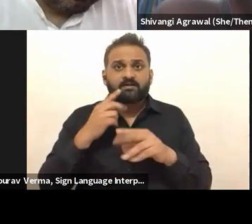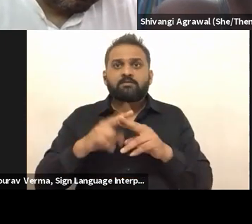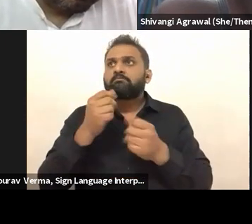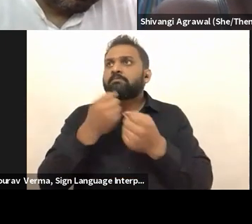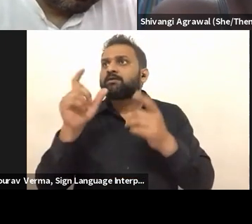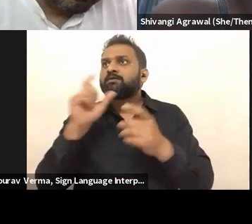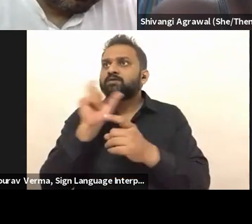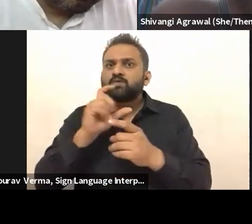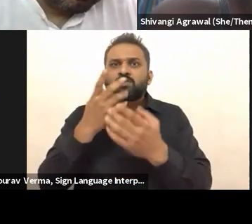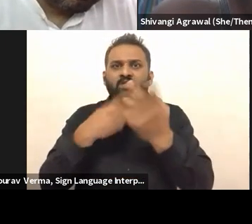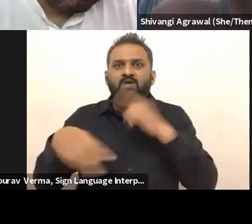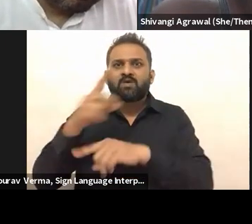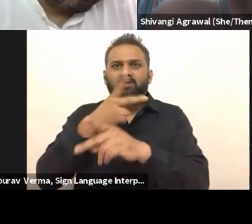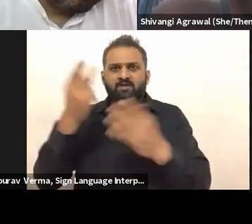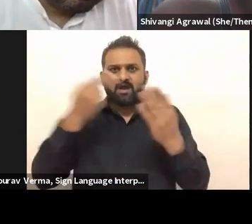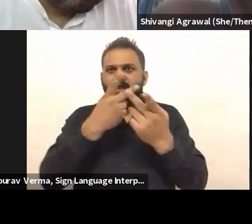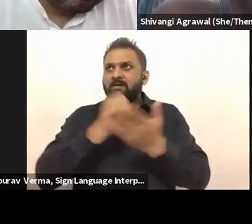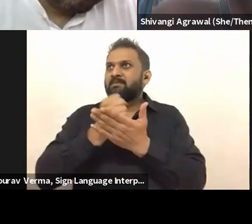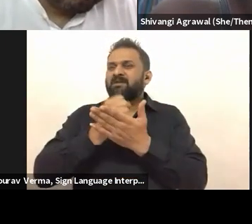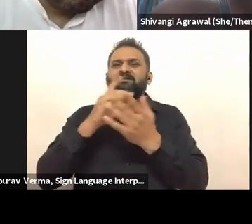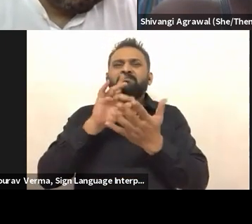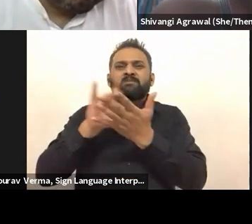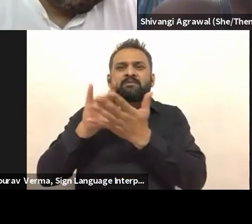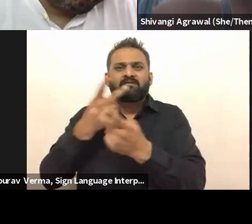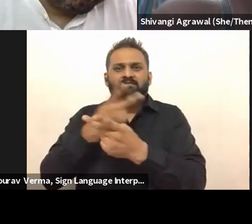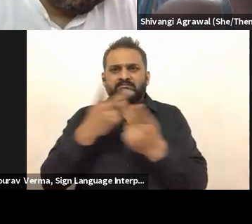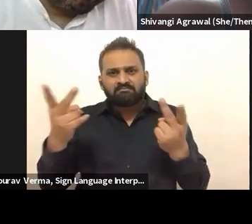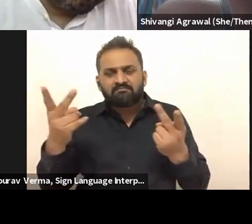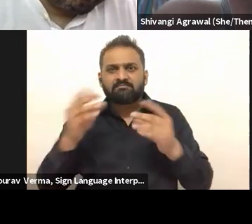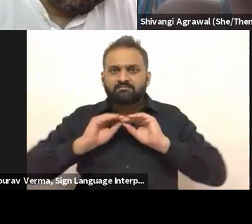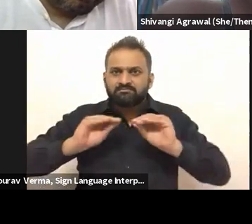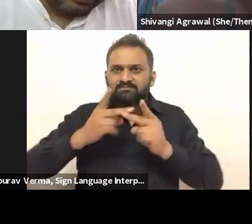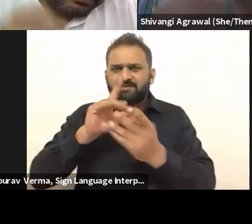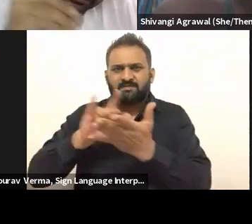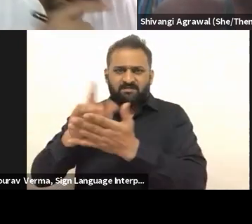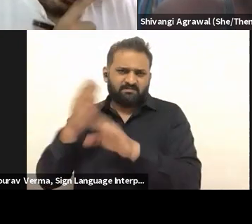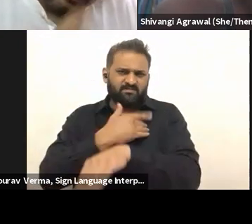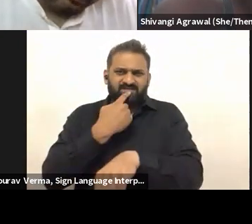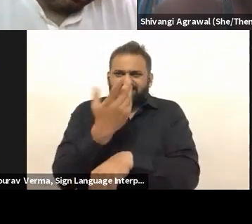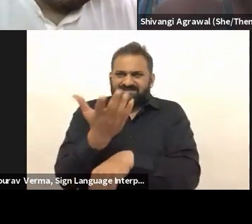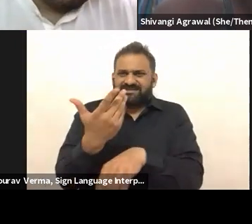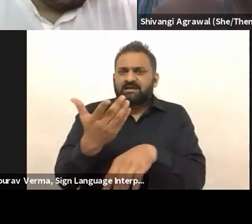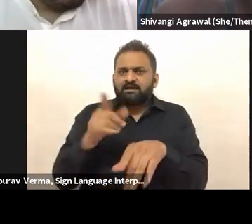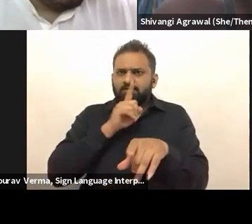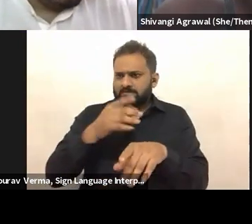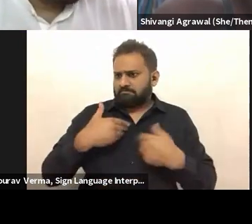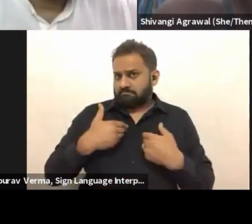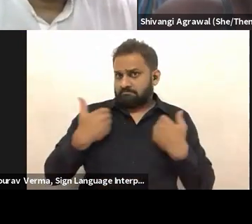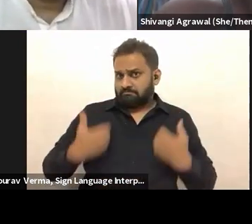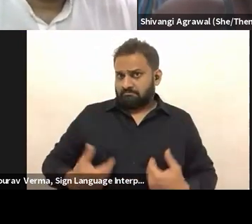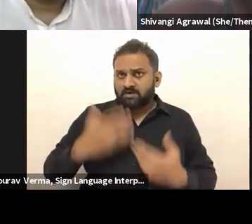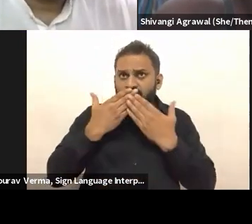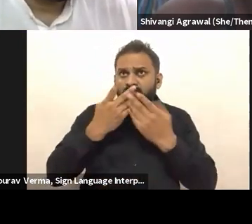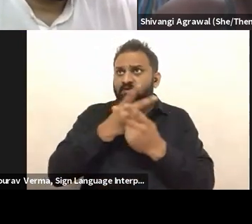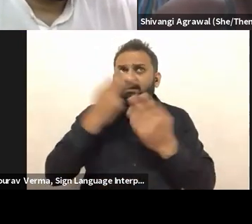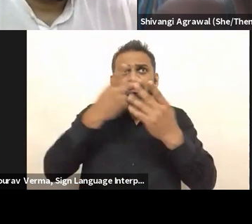institutionalization of art practice and art theory and art spaces. Like I said before, I didn't go to a school for art.